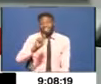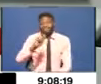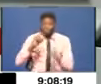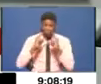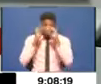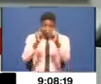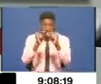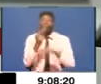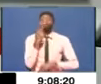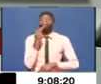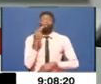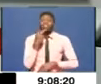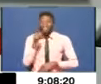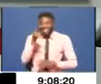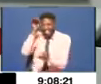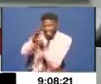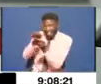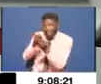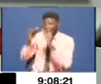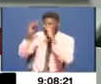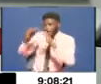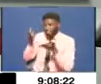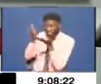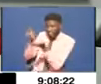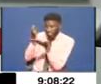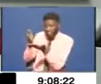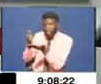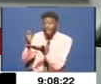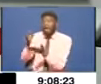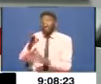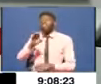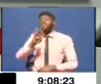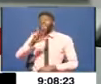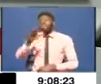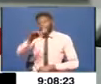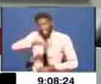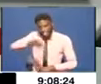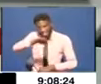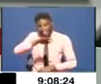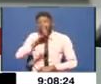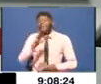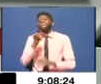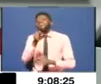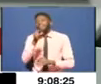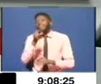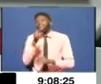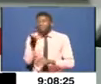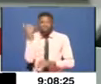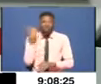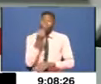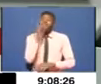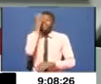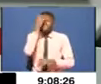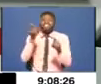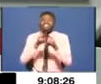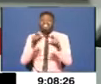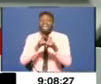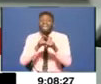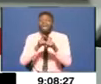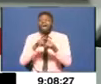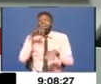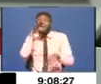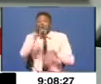stored in a warehouse in Githurai, had been disguised as animal feeds to perhaps escape the